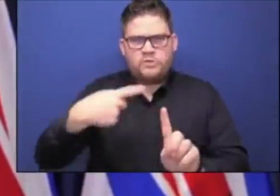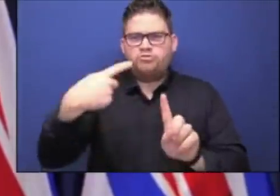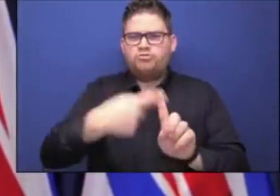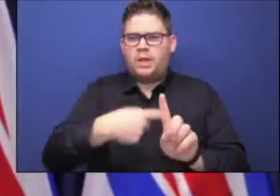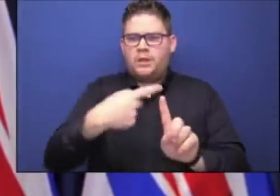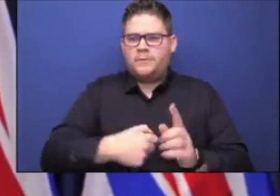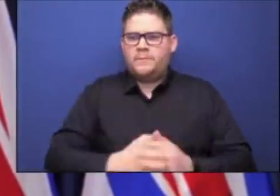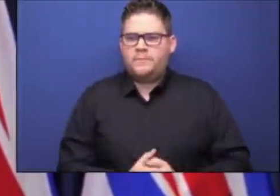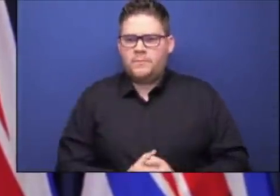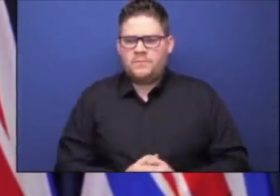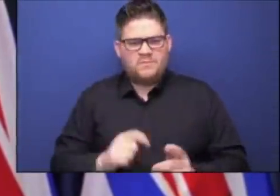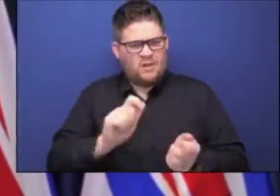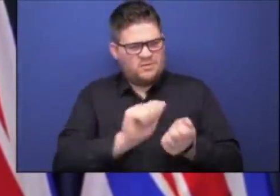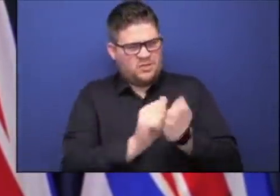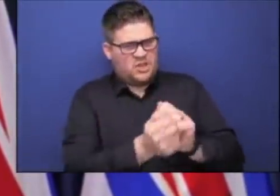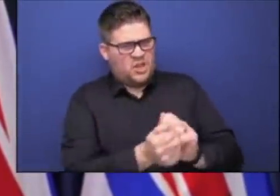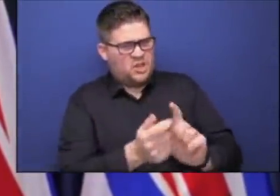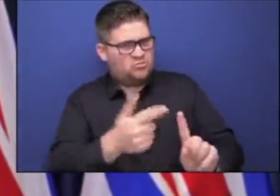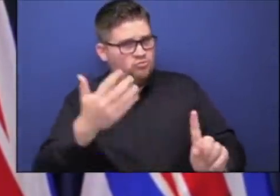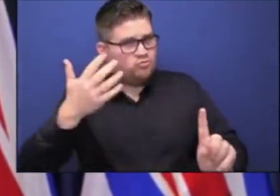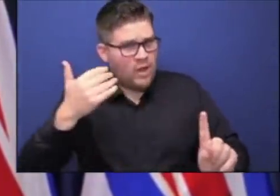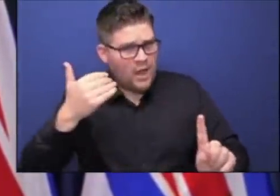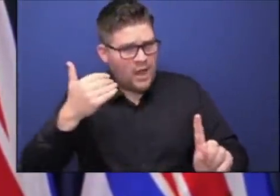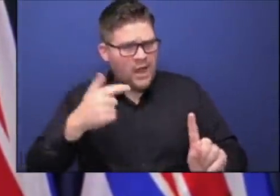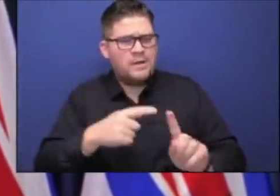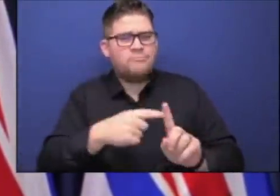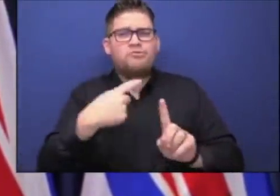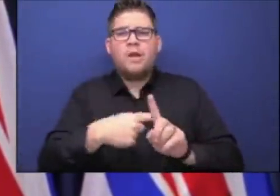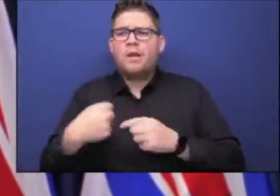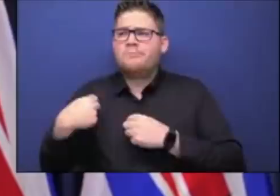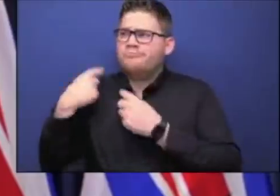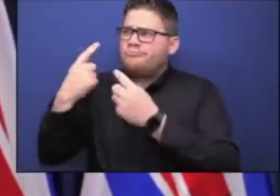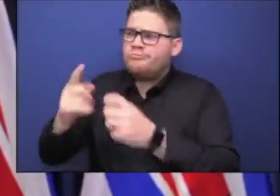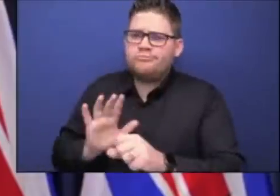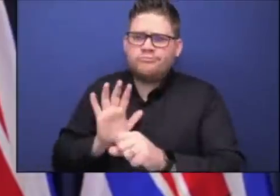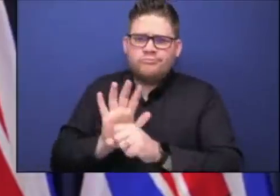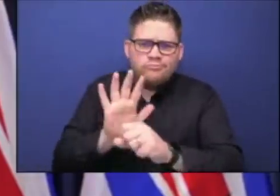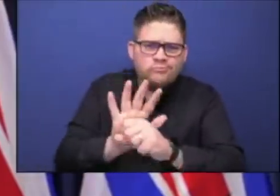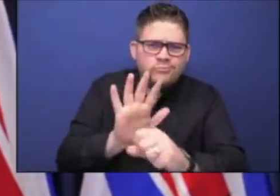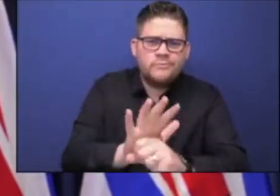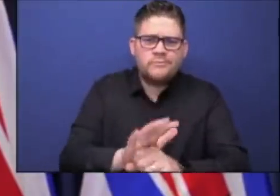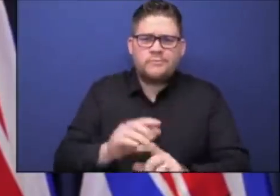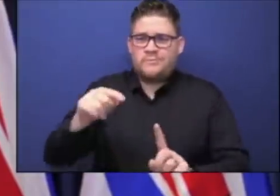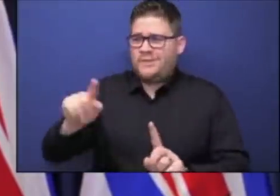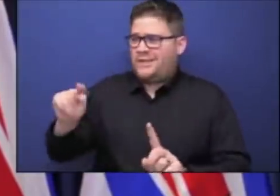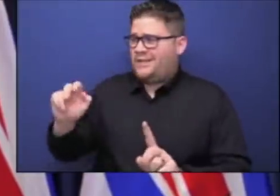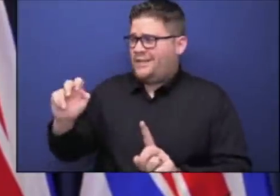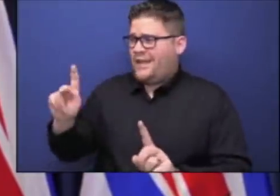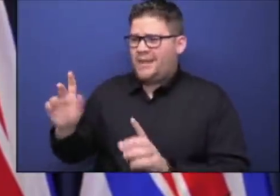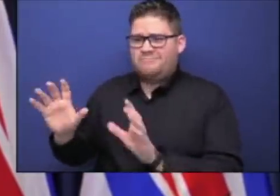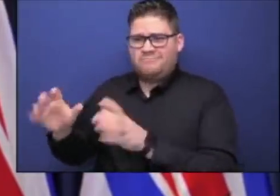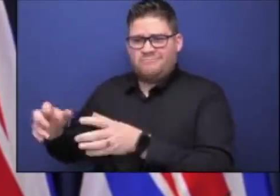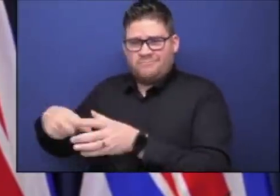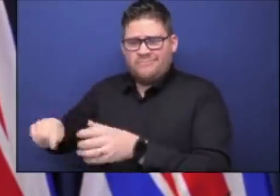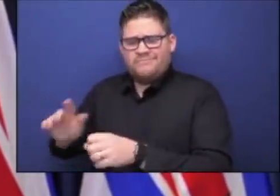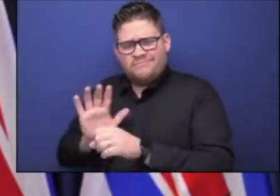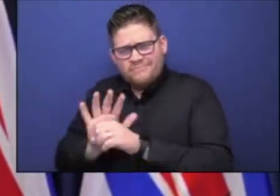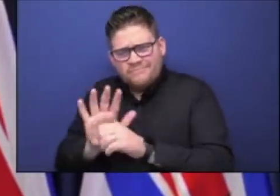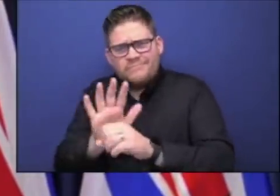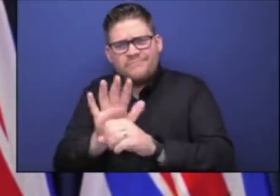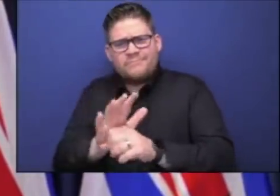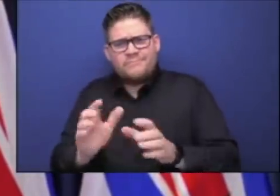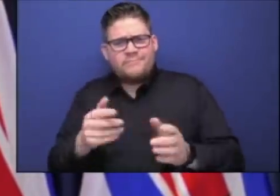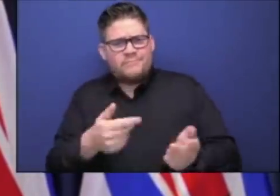were recommended by the Rental Housing Task Force, which I chaired. I want to thank Premier Horgan for asking me to chair the Rental Housing